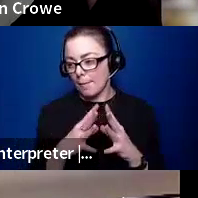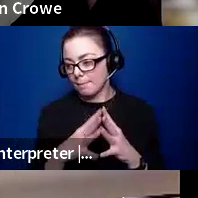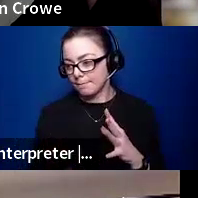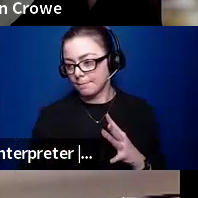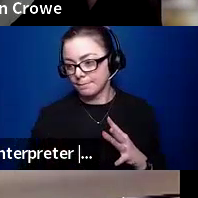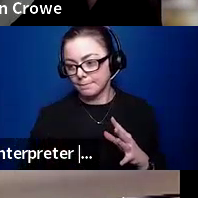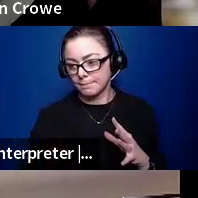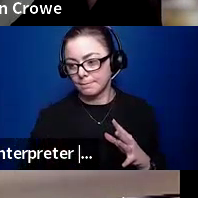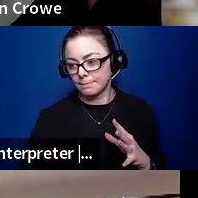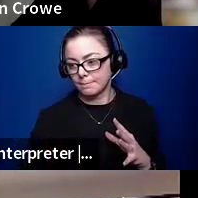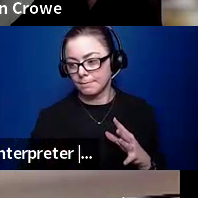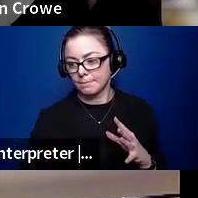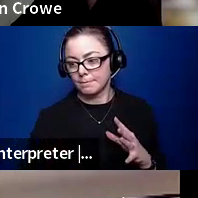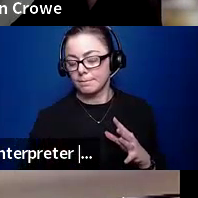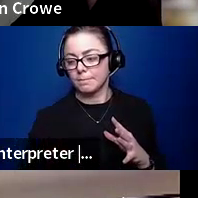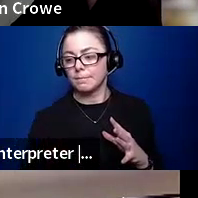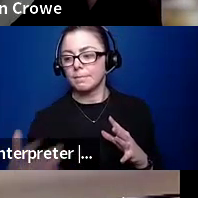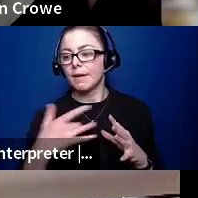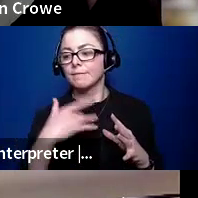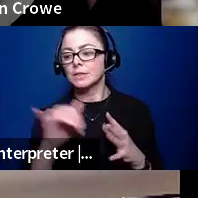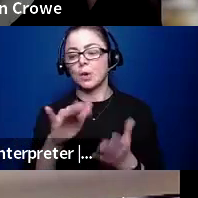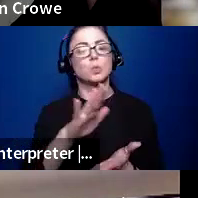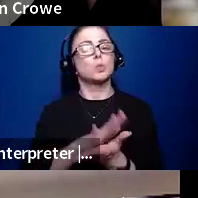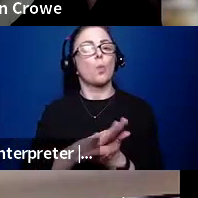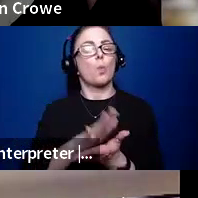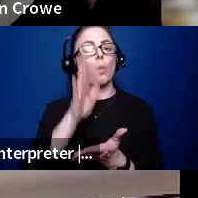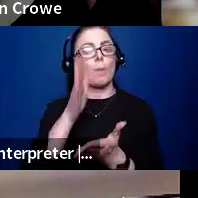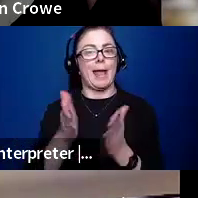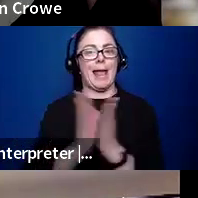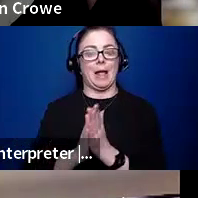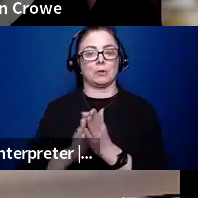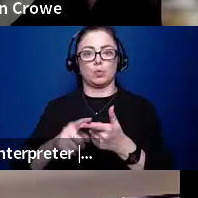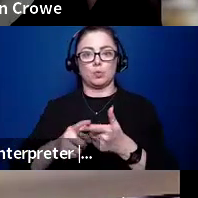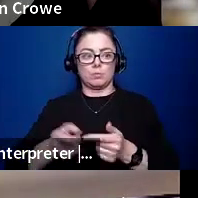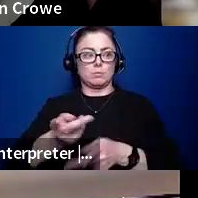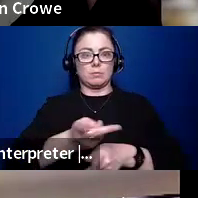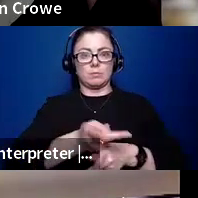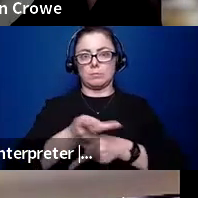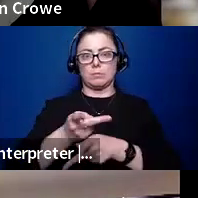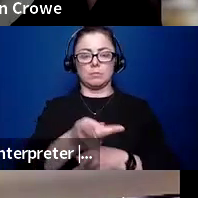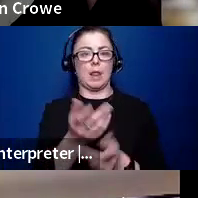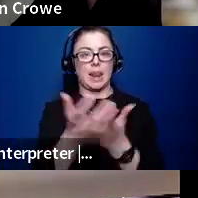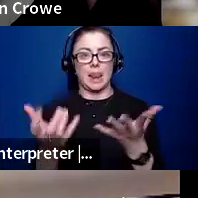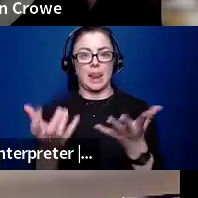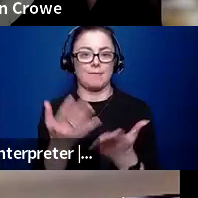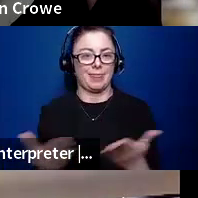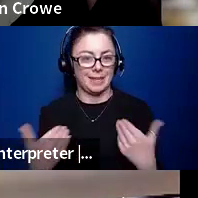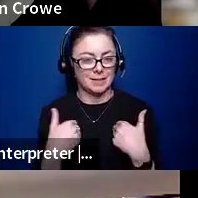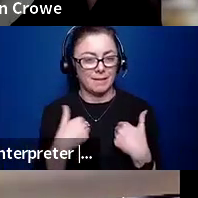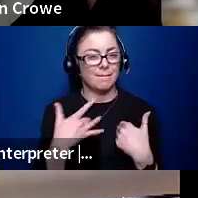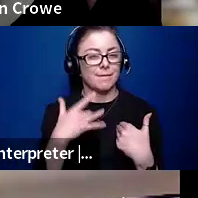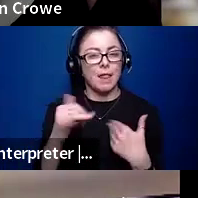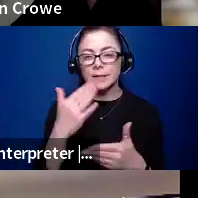it feels like the school is going to be asked to triage a whole lot of things. And I just feel like somebody had mentioned earlier,